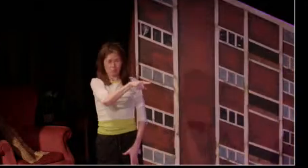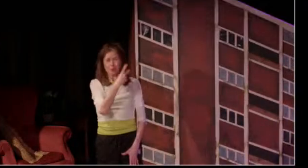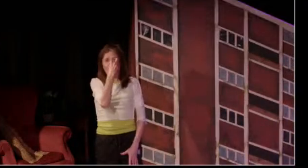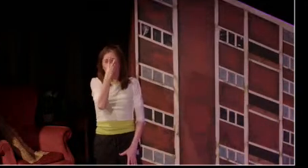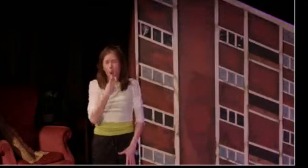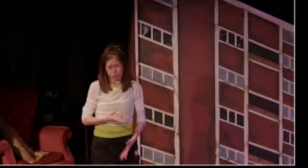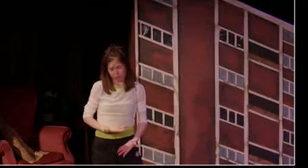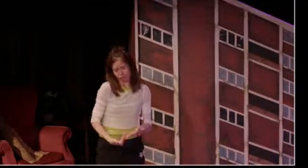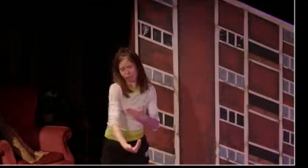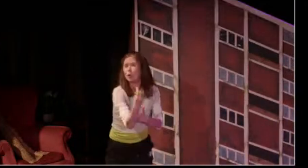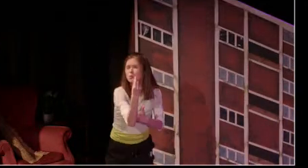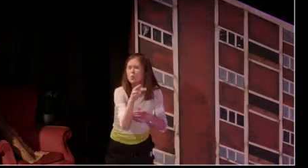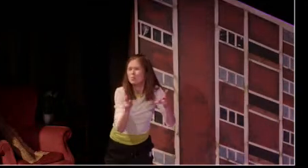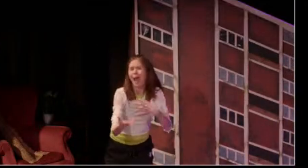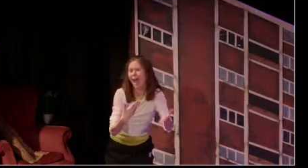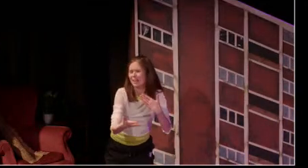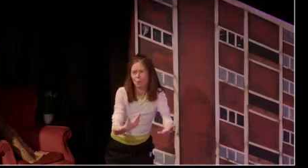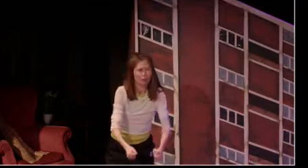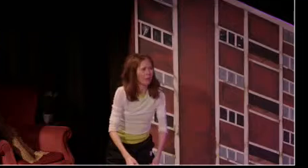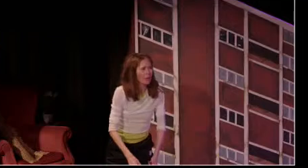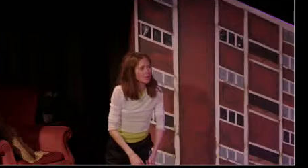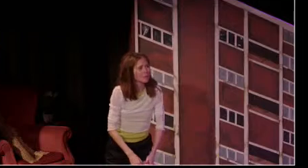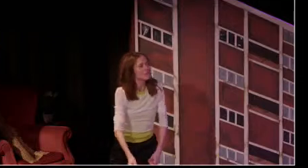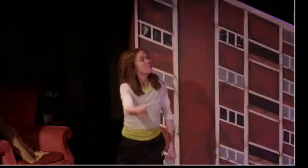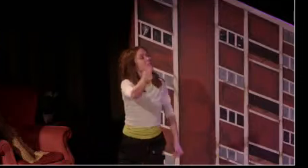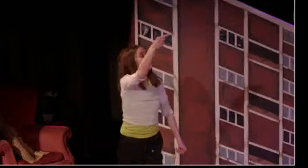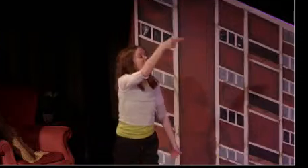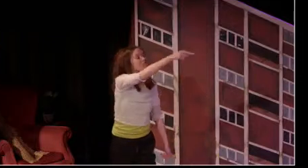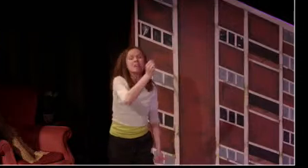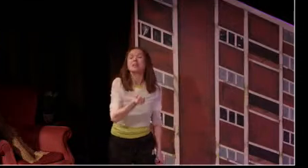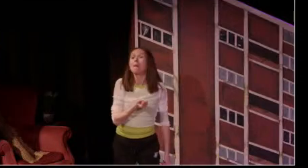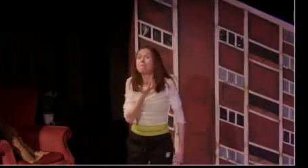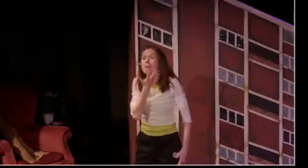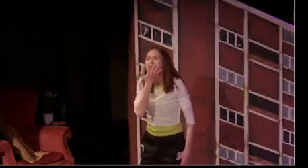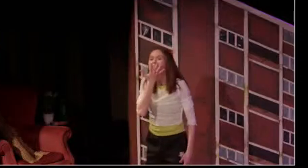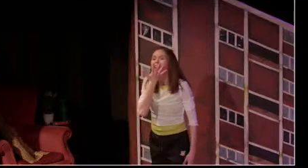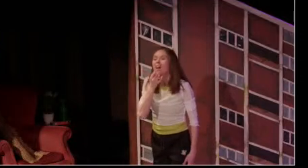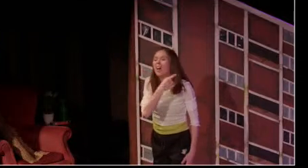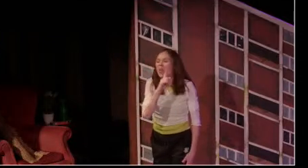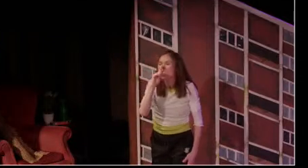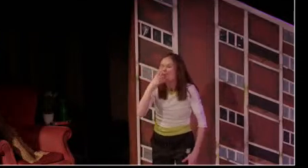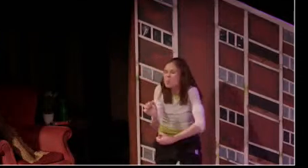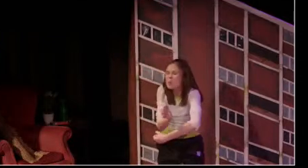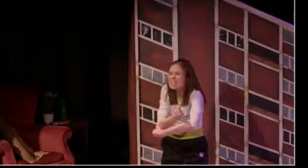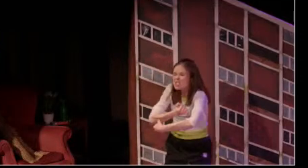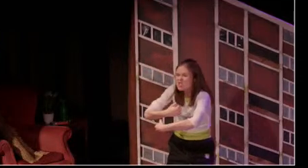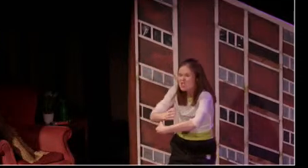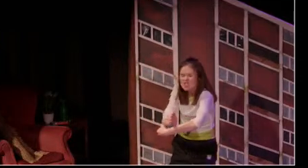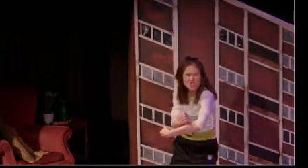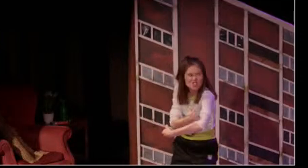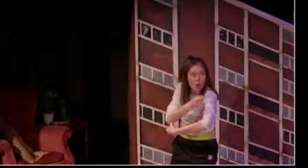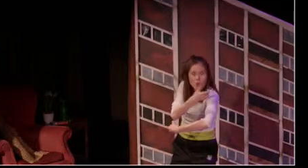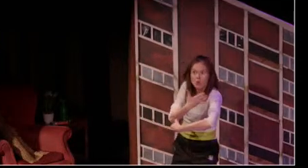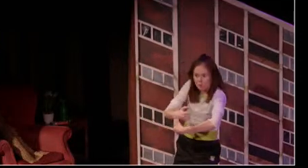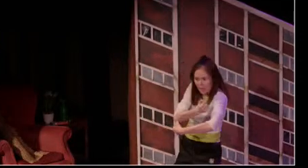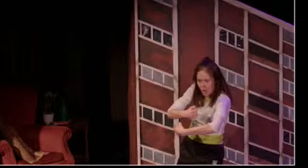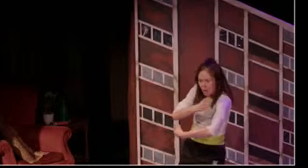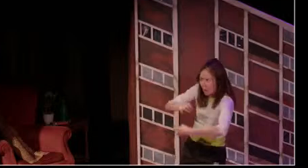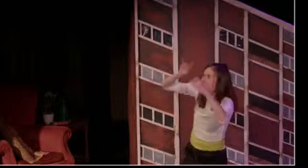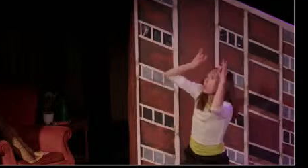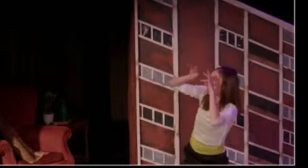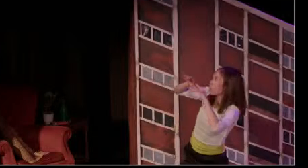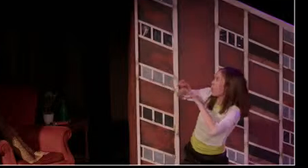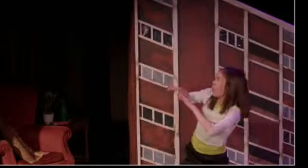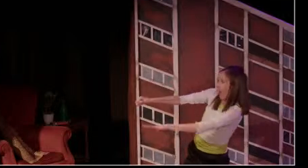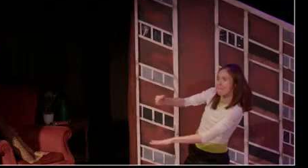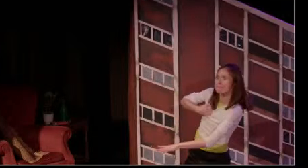And you, fresh piece of excellent witchcraft. Of course you must know it's my foolish son